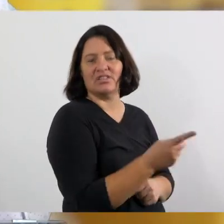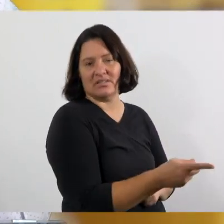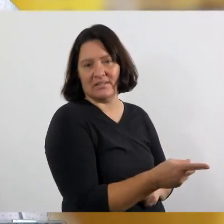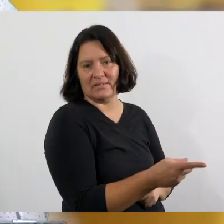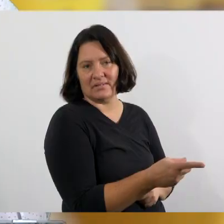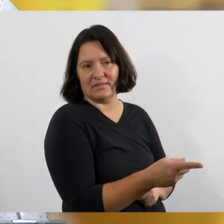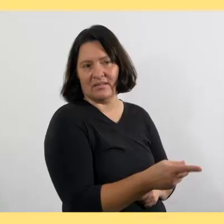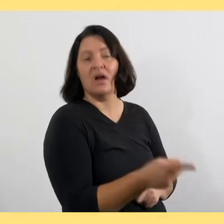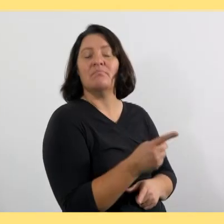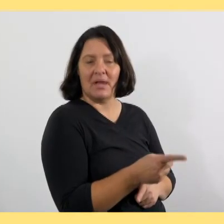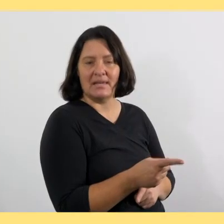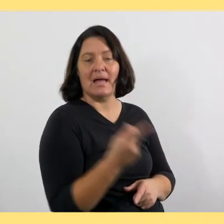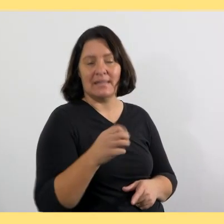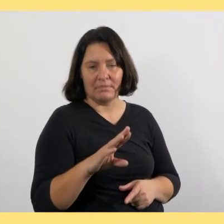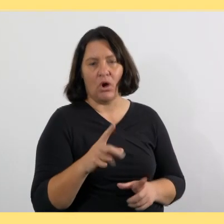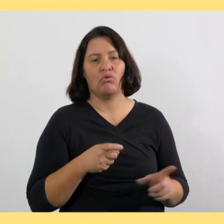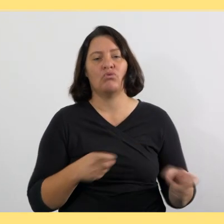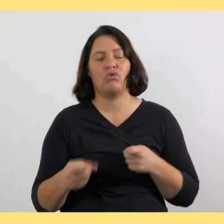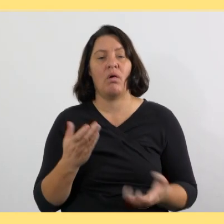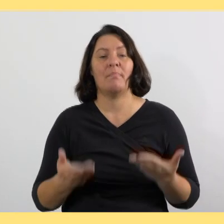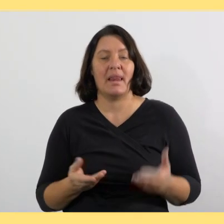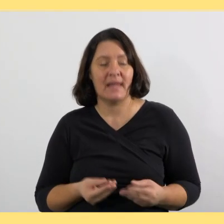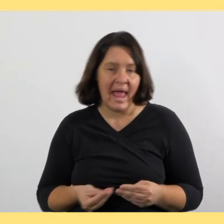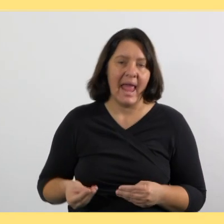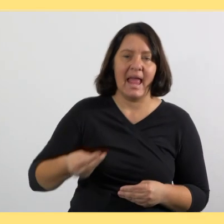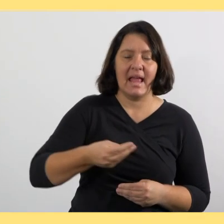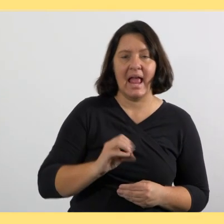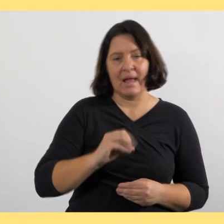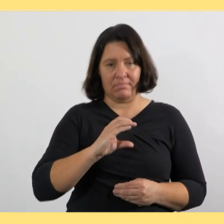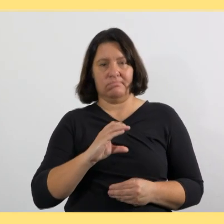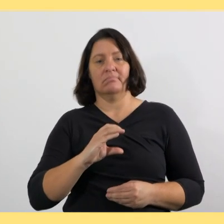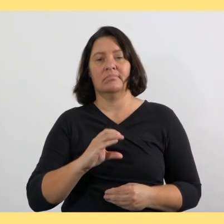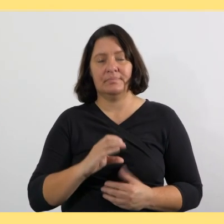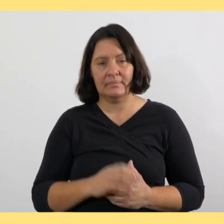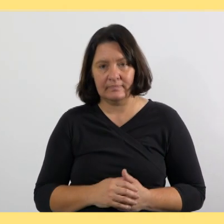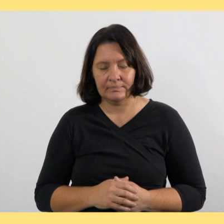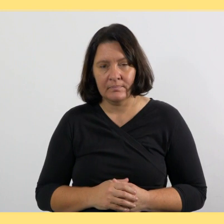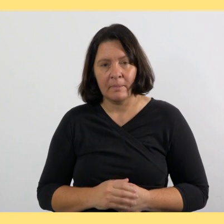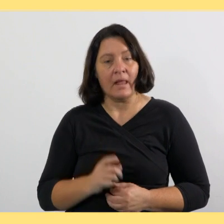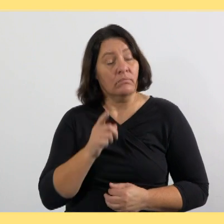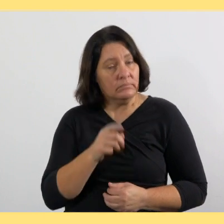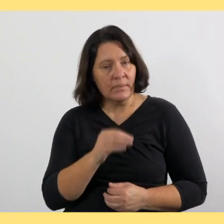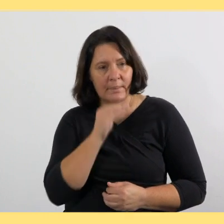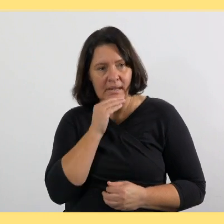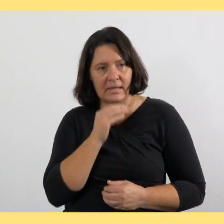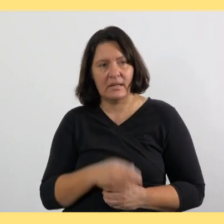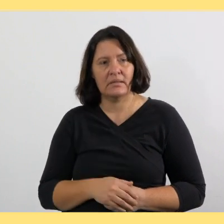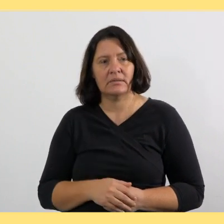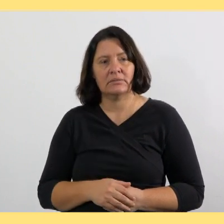will increase the debtors control balance. In that case, I will bring